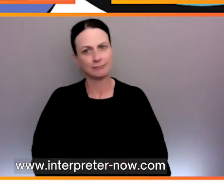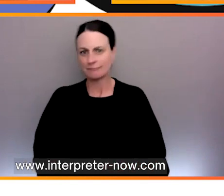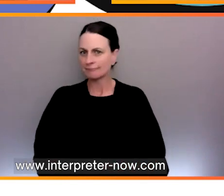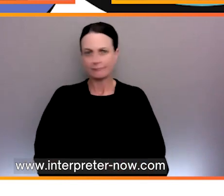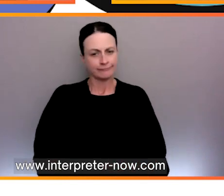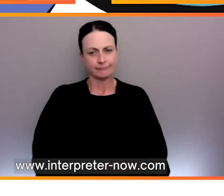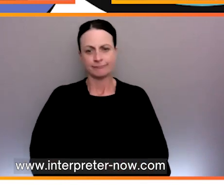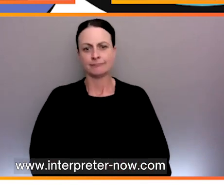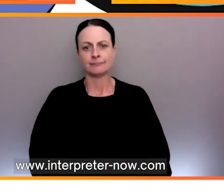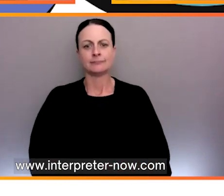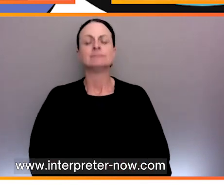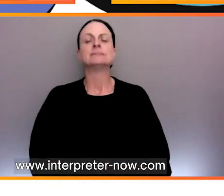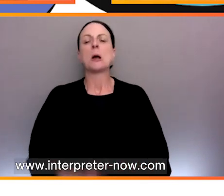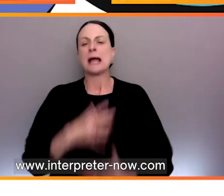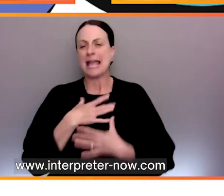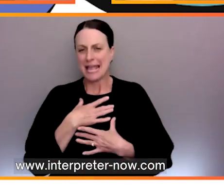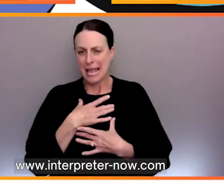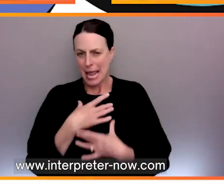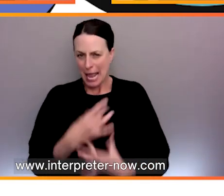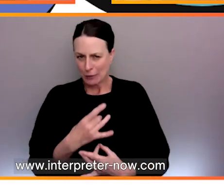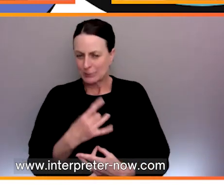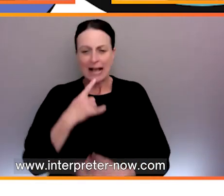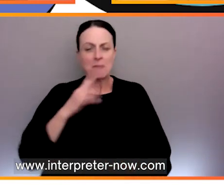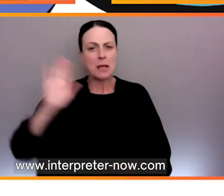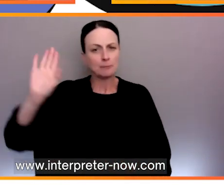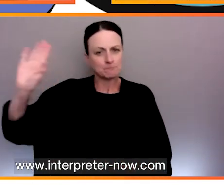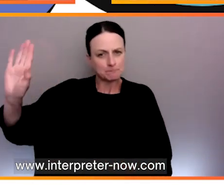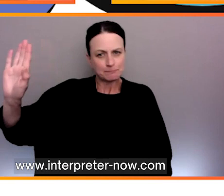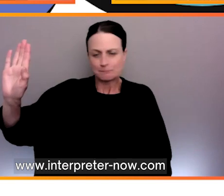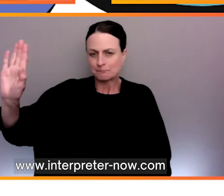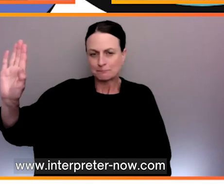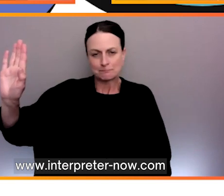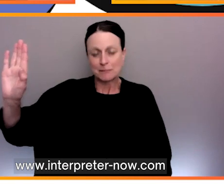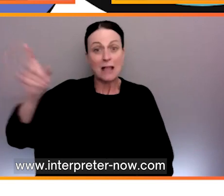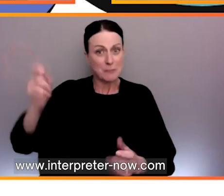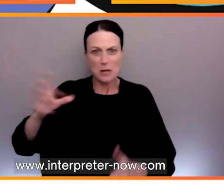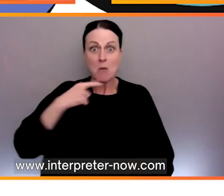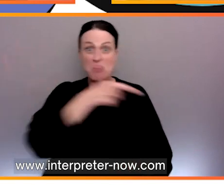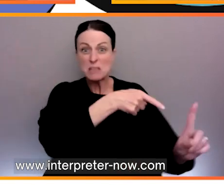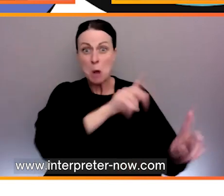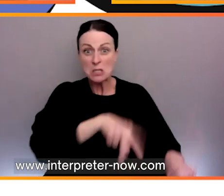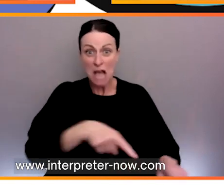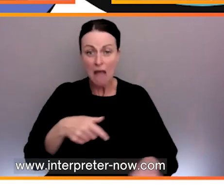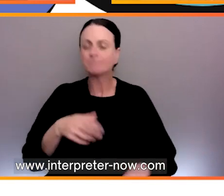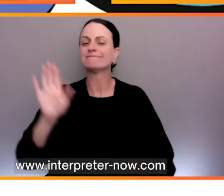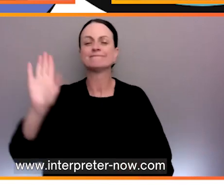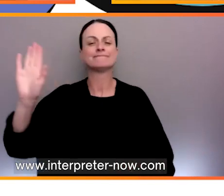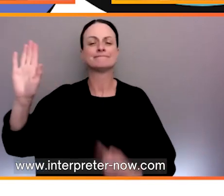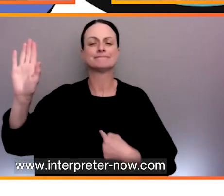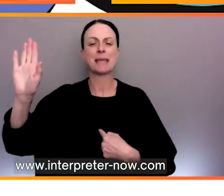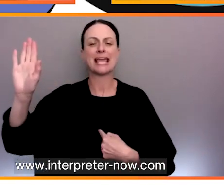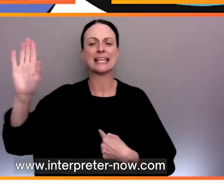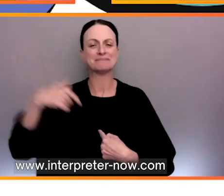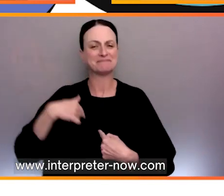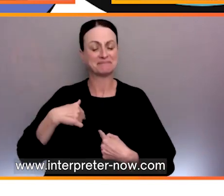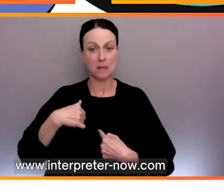just described that really keeps you on your heels and just unsteady.